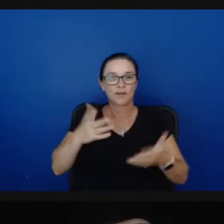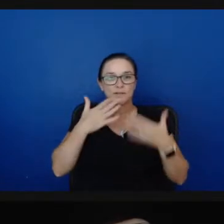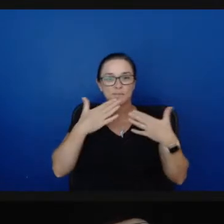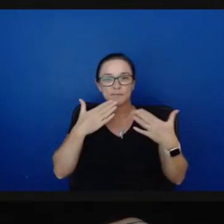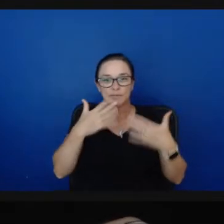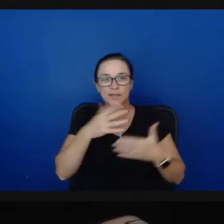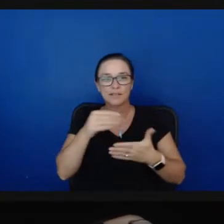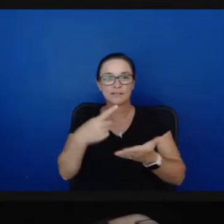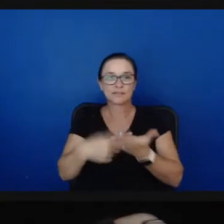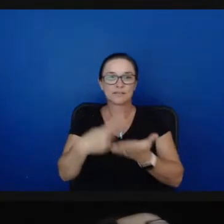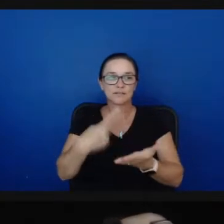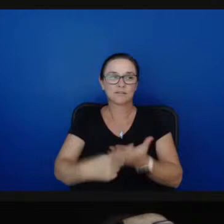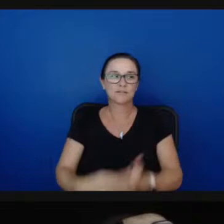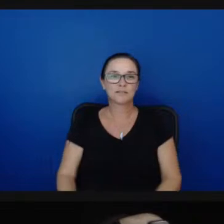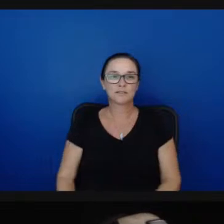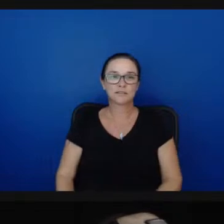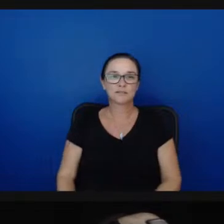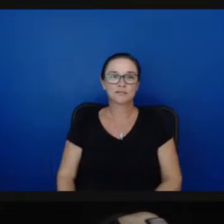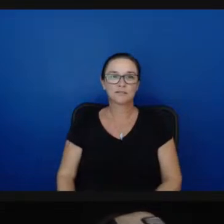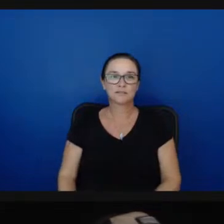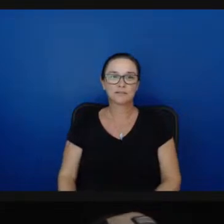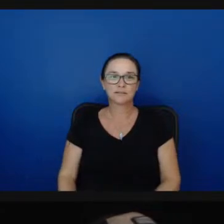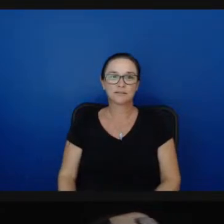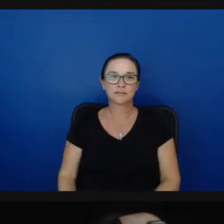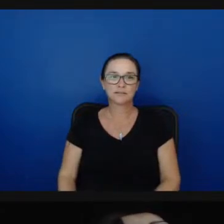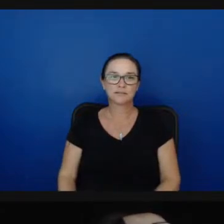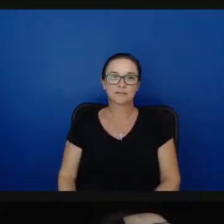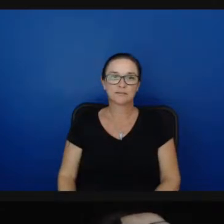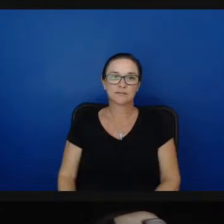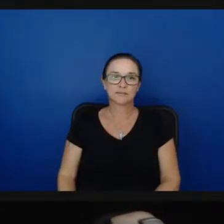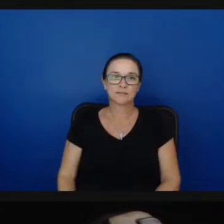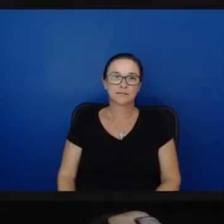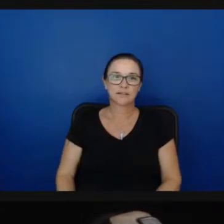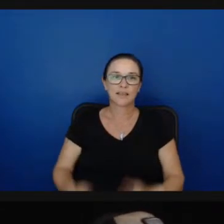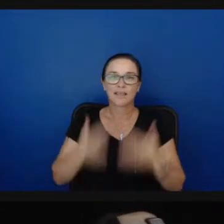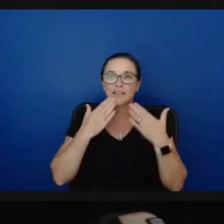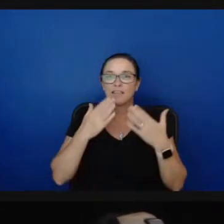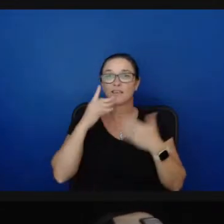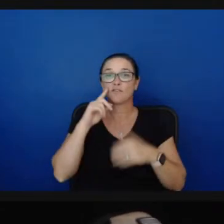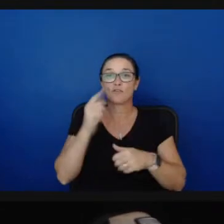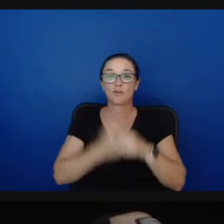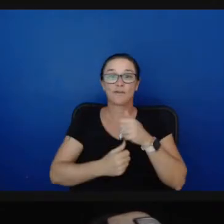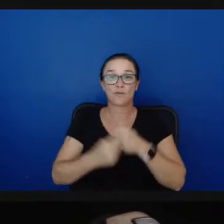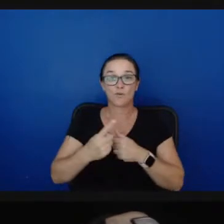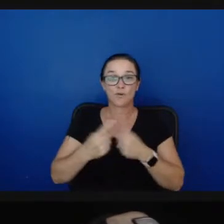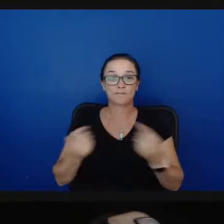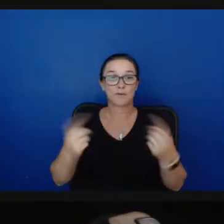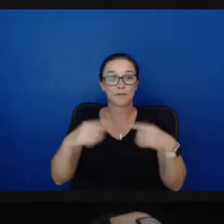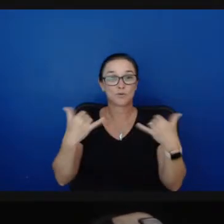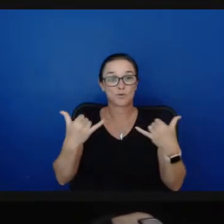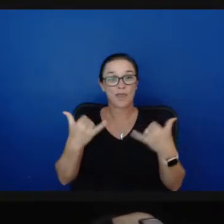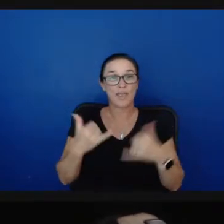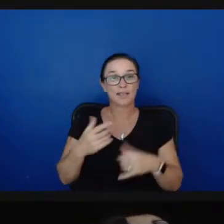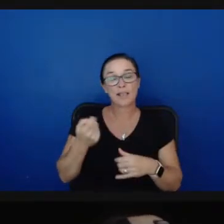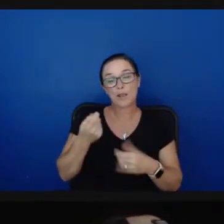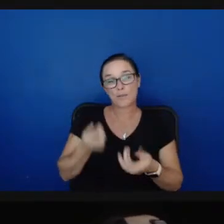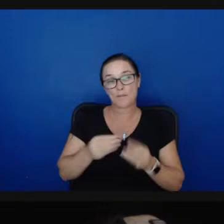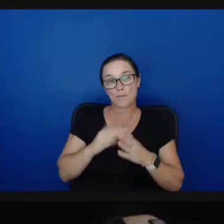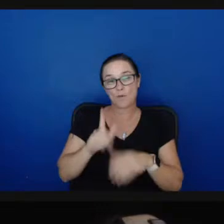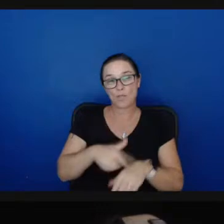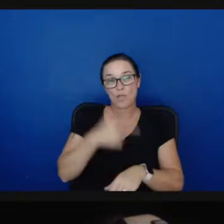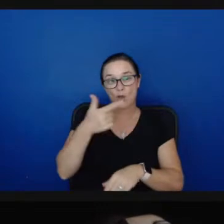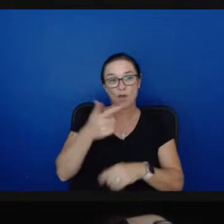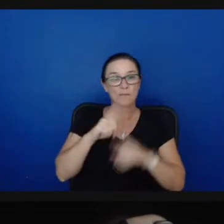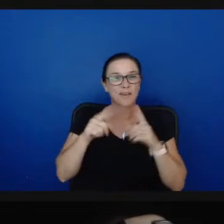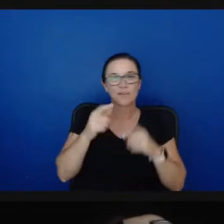discussion. All right. Well, thanks everybody for tuning in today. A little bit of a longer segment, but as Phil said, we won't be